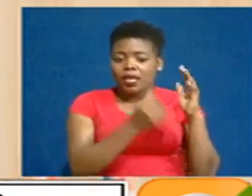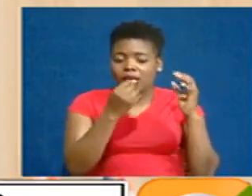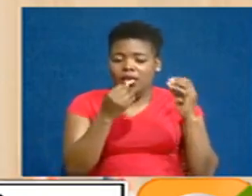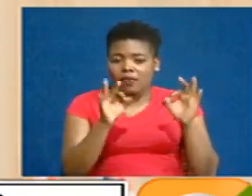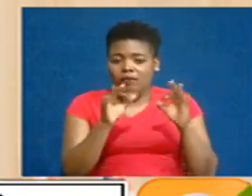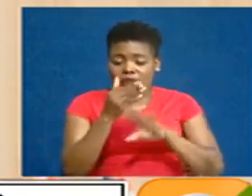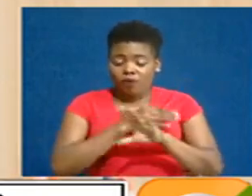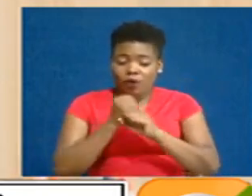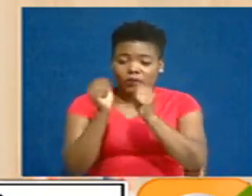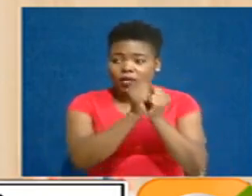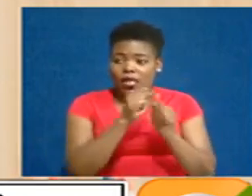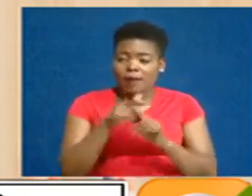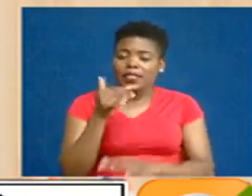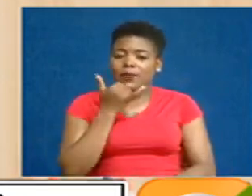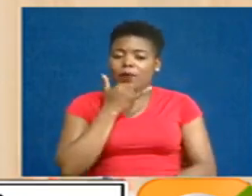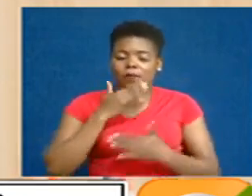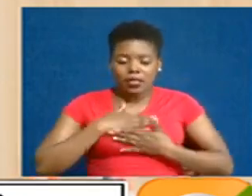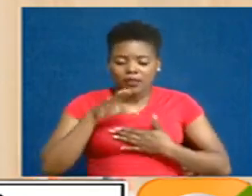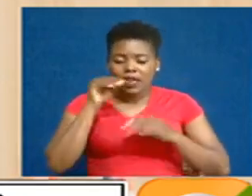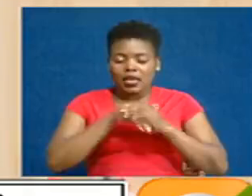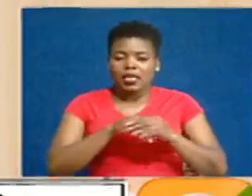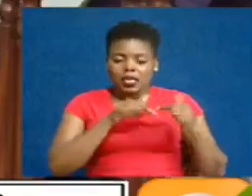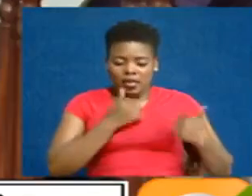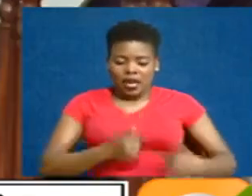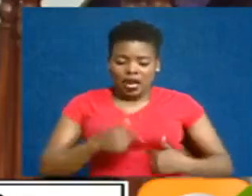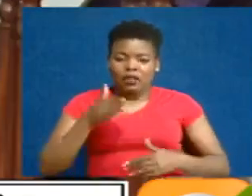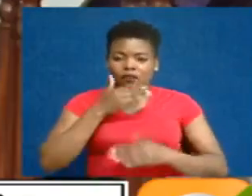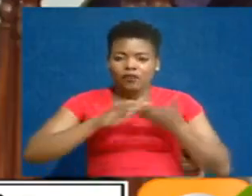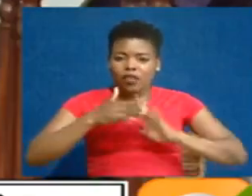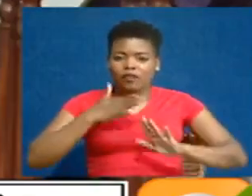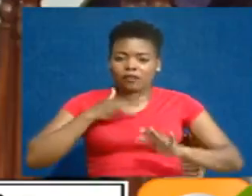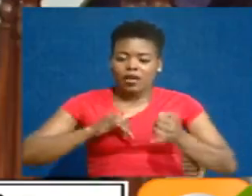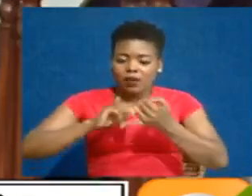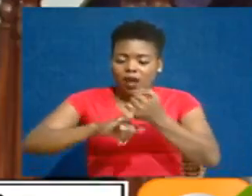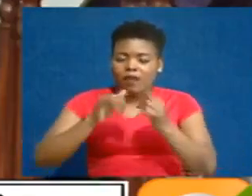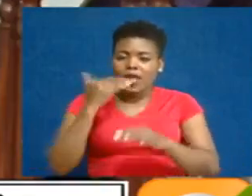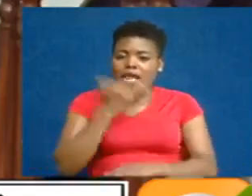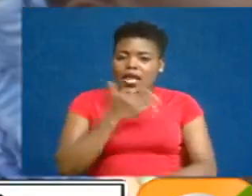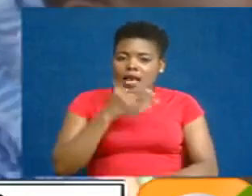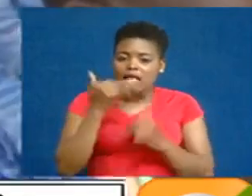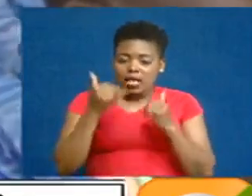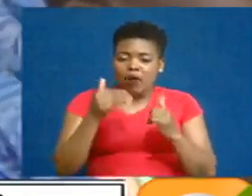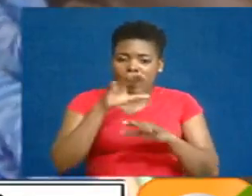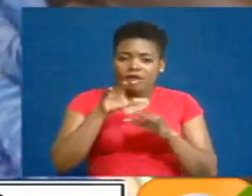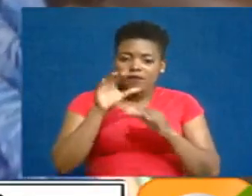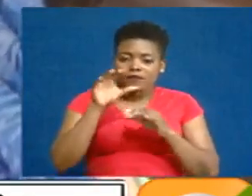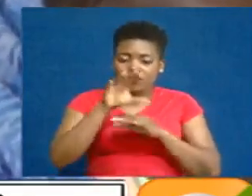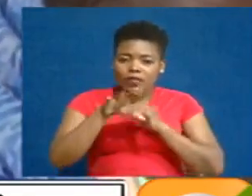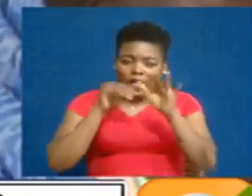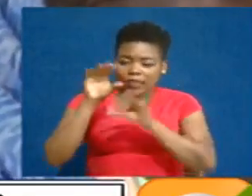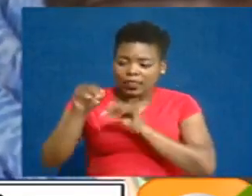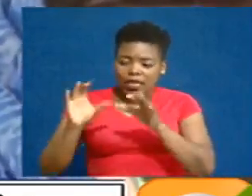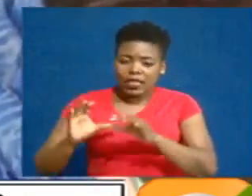any way, find it in your heart to forgive her. Gachagua, who has already engaged a battery of lawyers to mount his